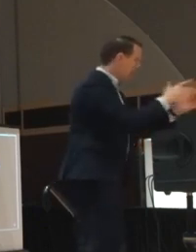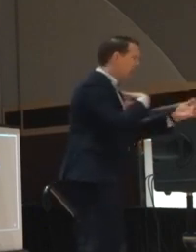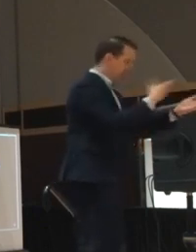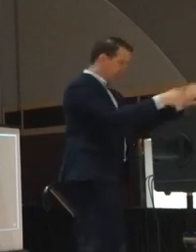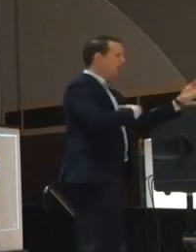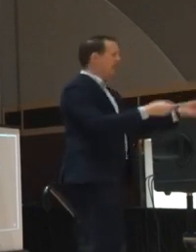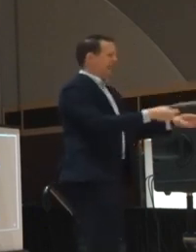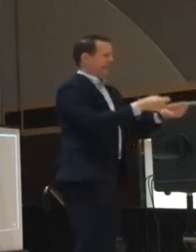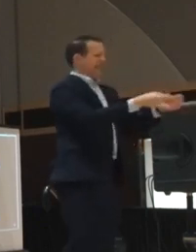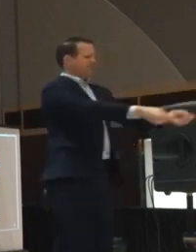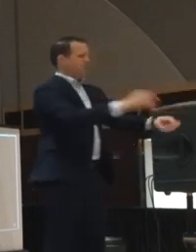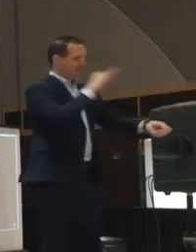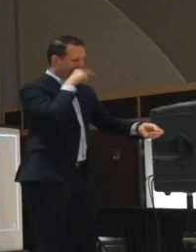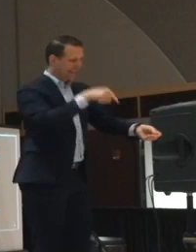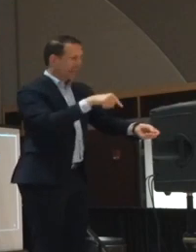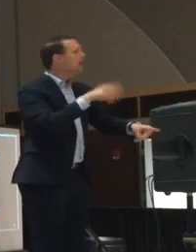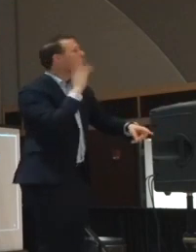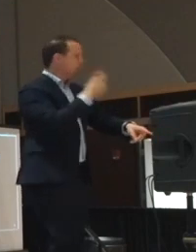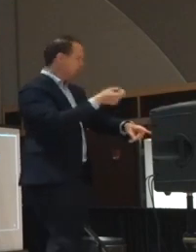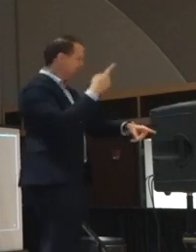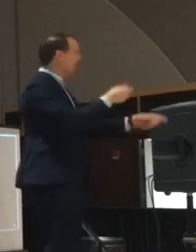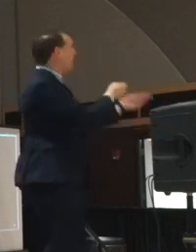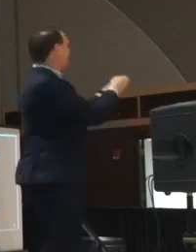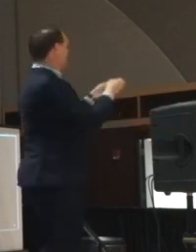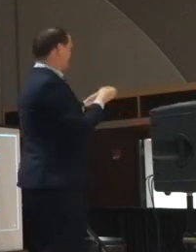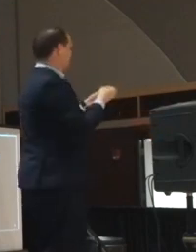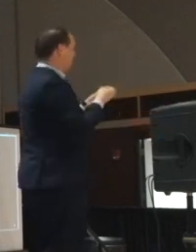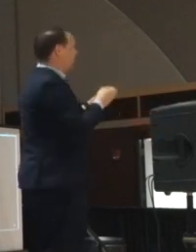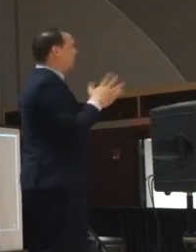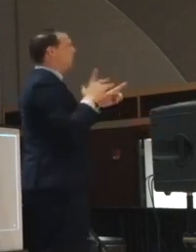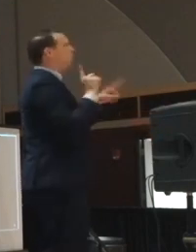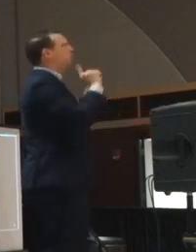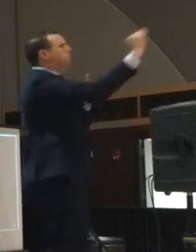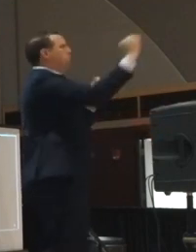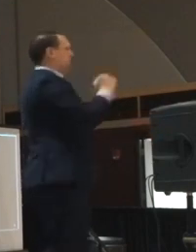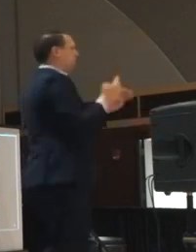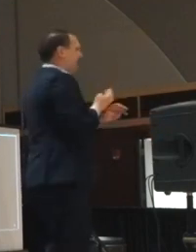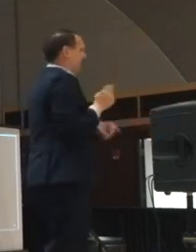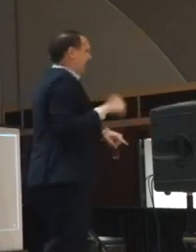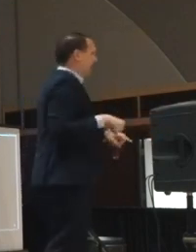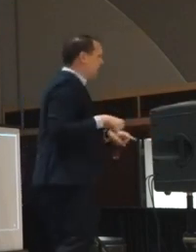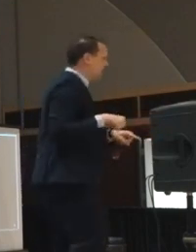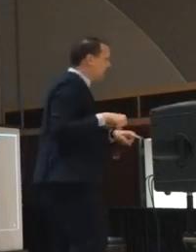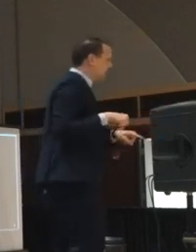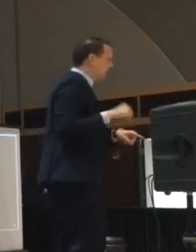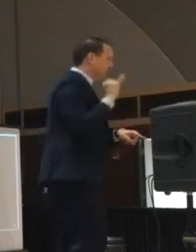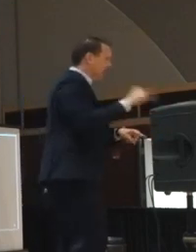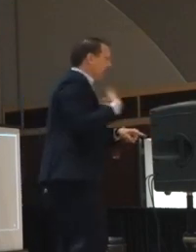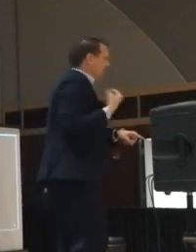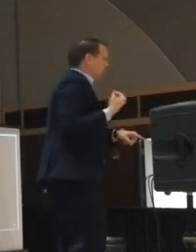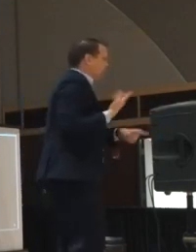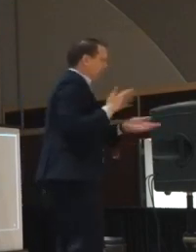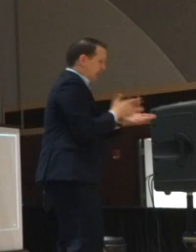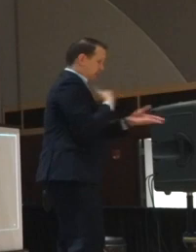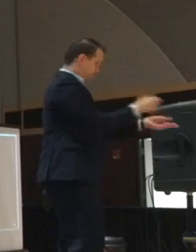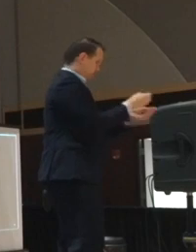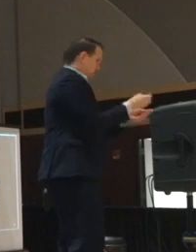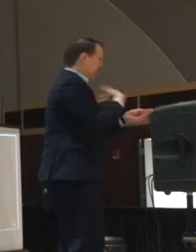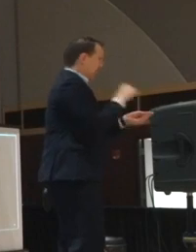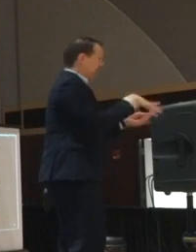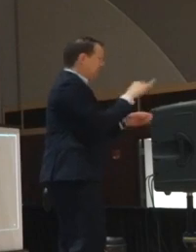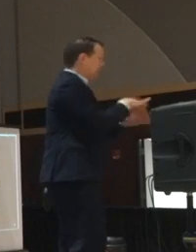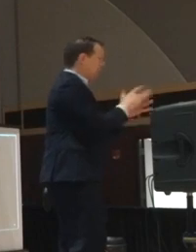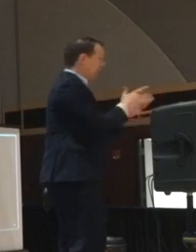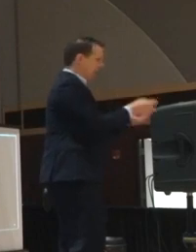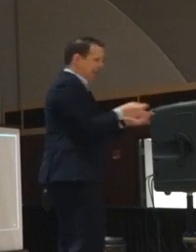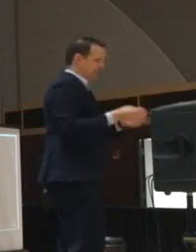it to the kid that would understand it and could take off in math. That's about all I can do with that paper. I can find it